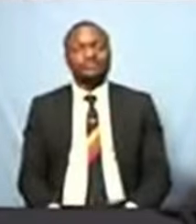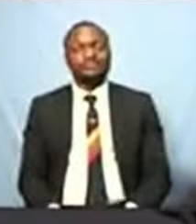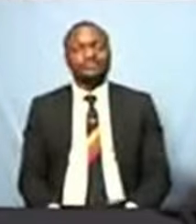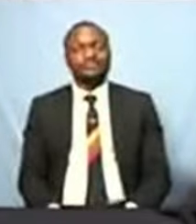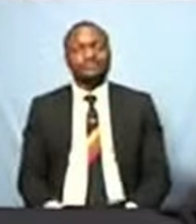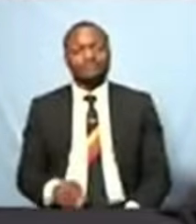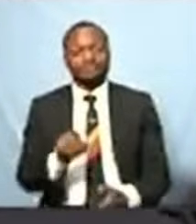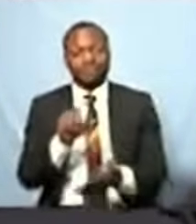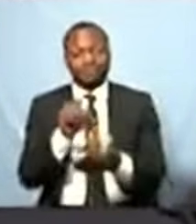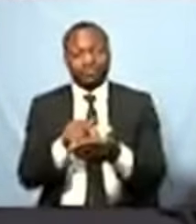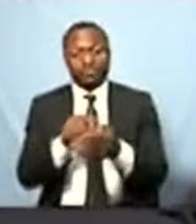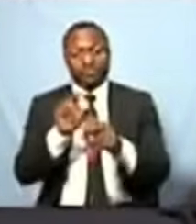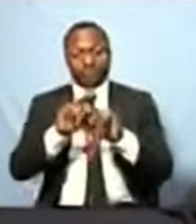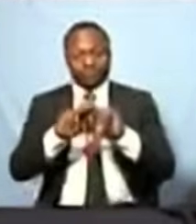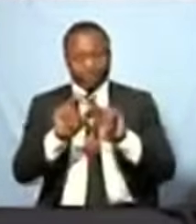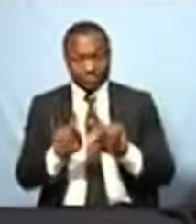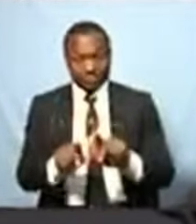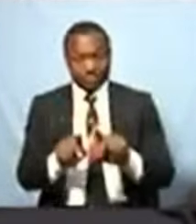And this, Chairperson,